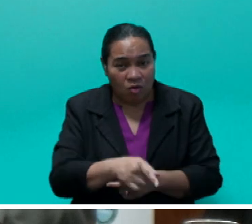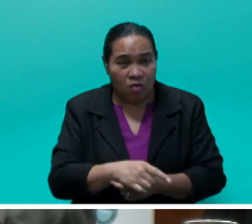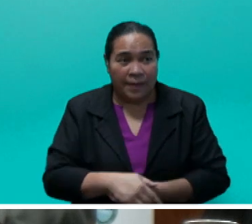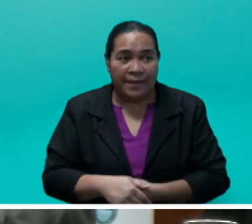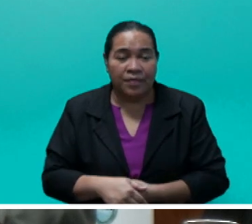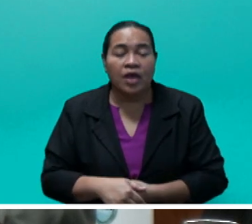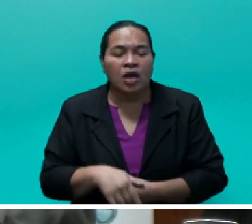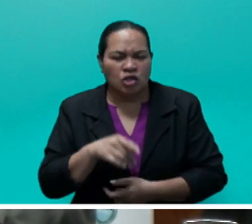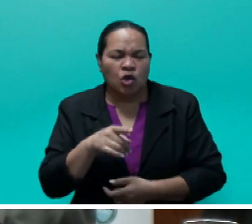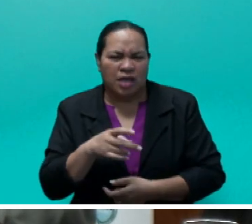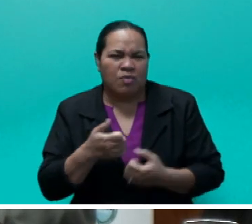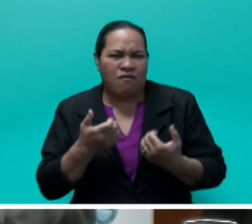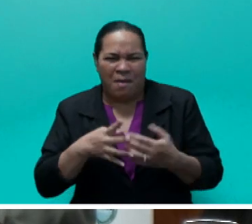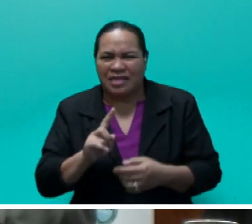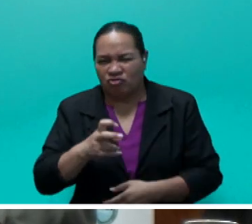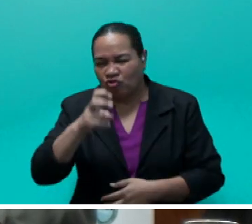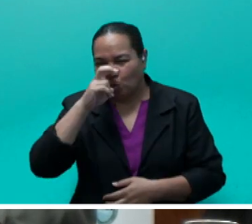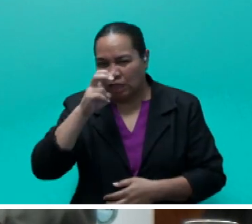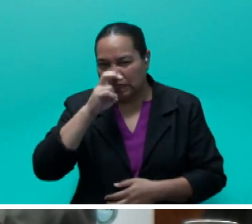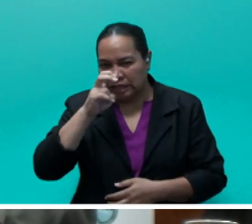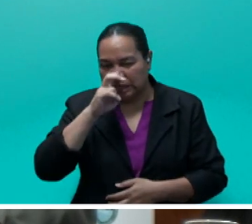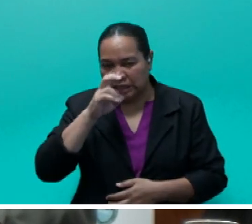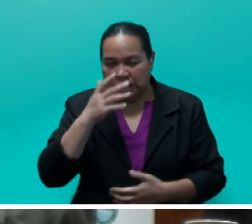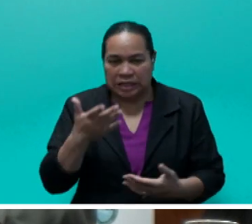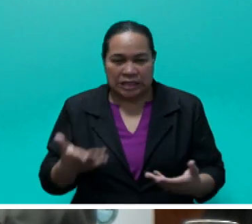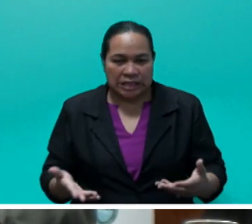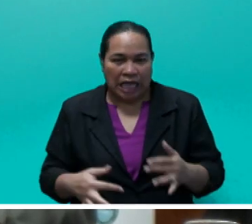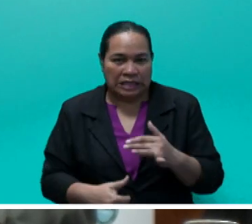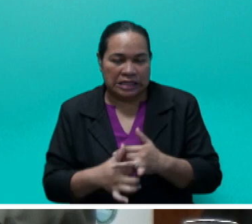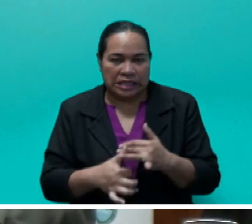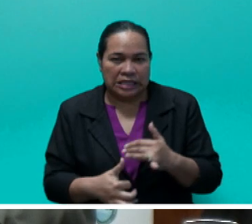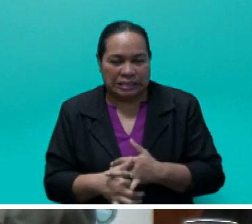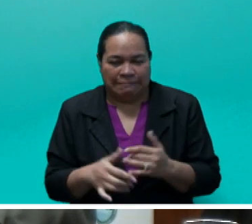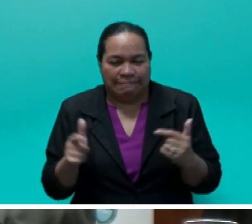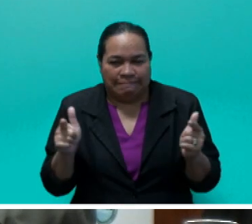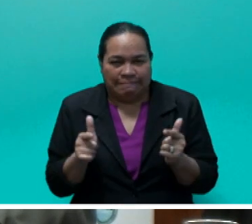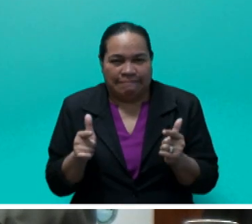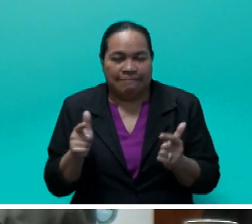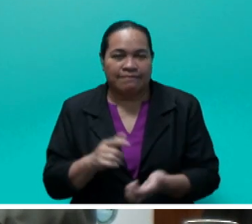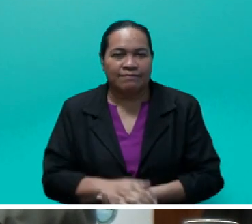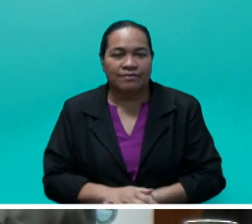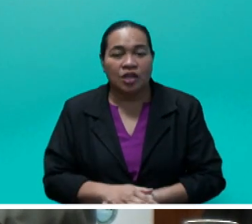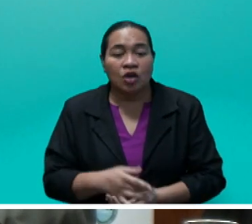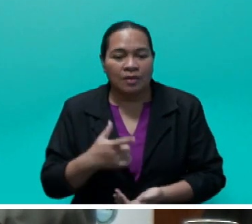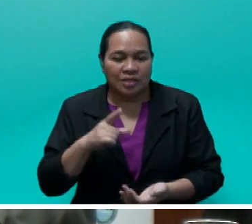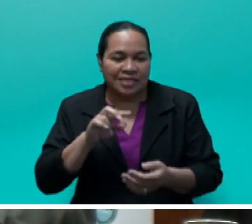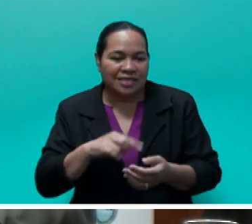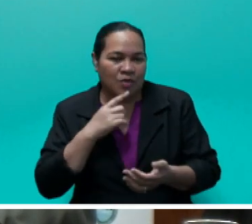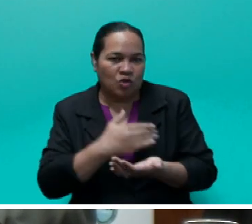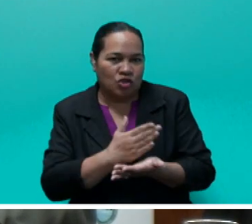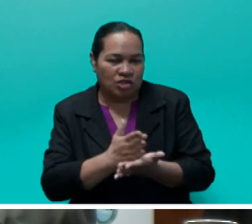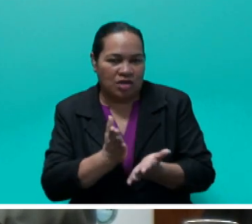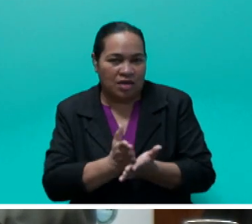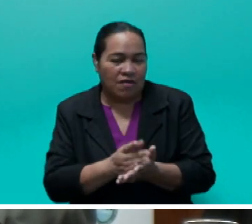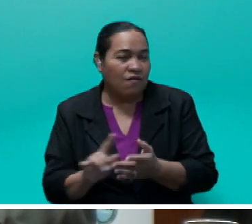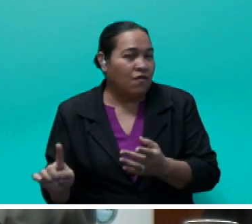unrestricted market access, including third, fourth, and fifth freedom traffic rights, capacities, frequencies, code sharing, and tariffs. The